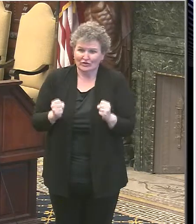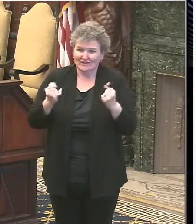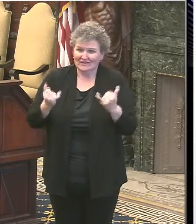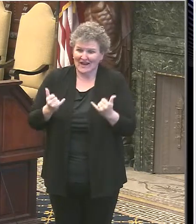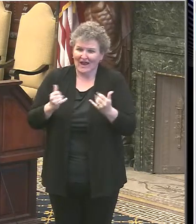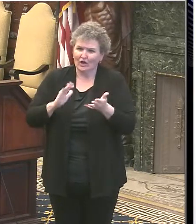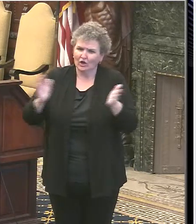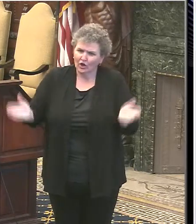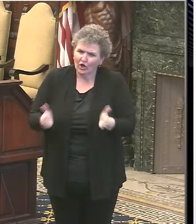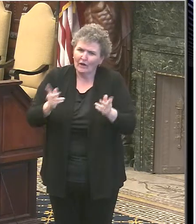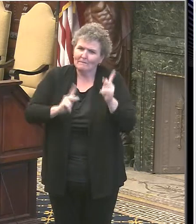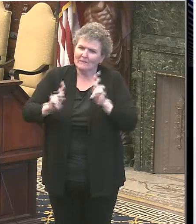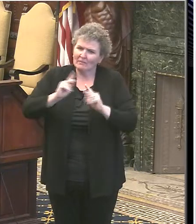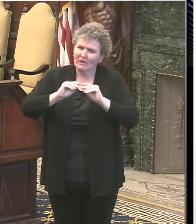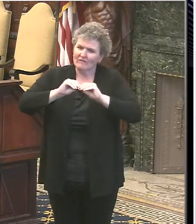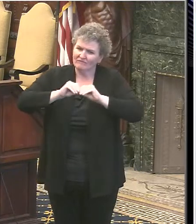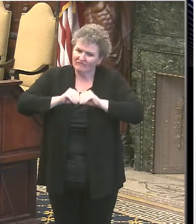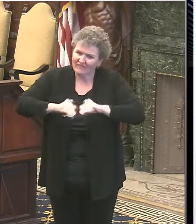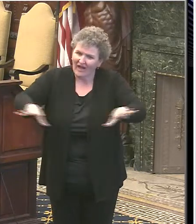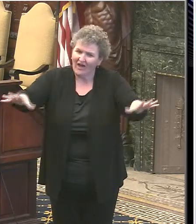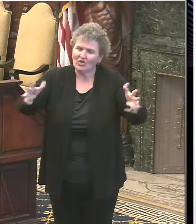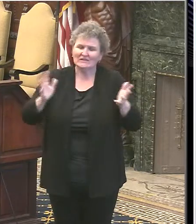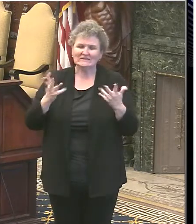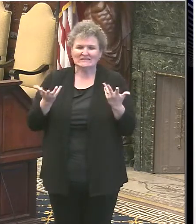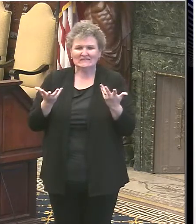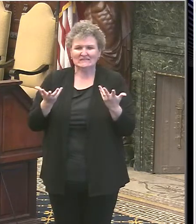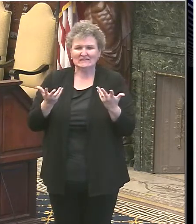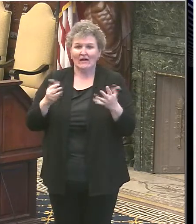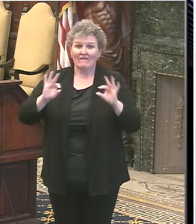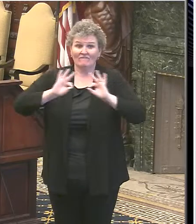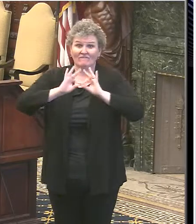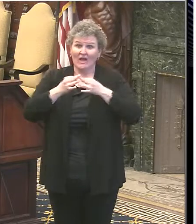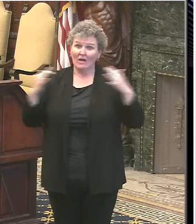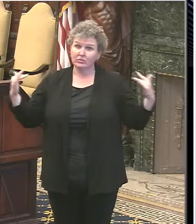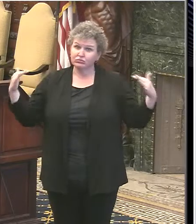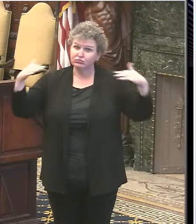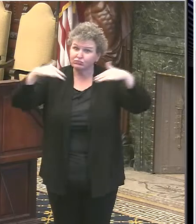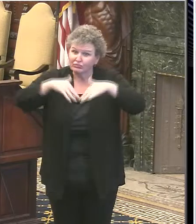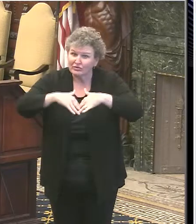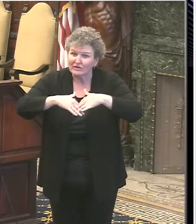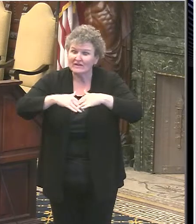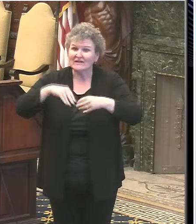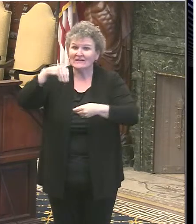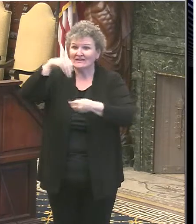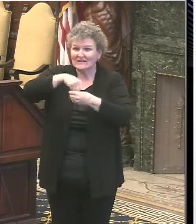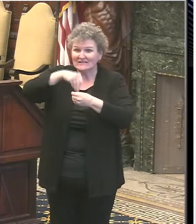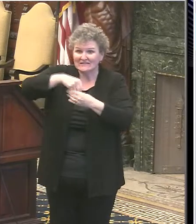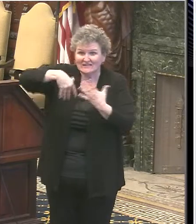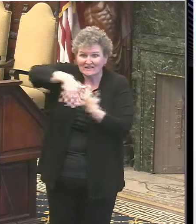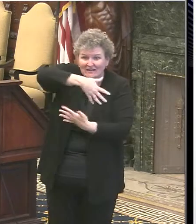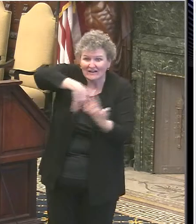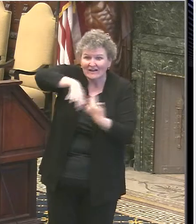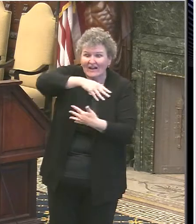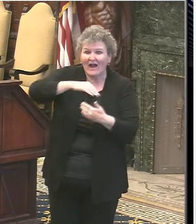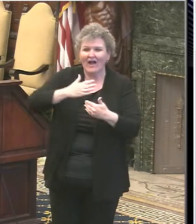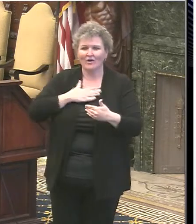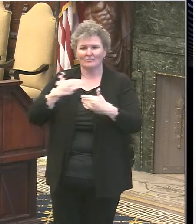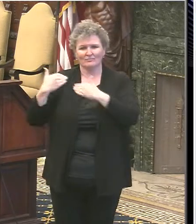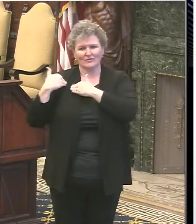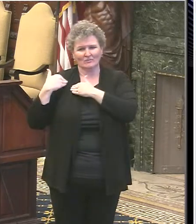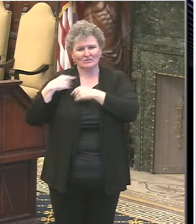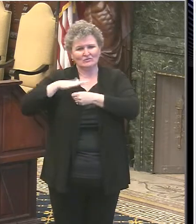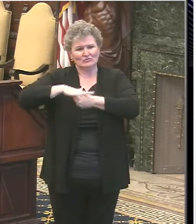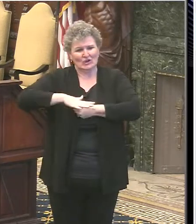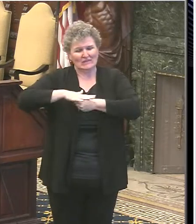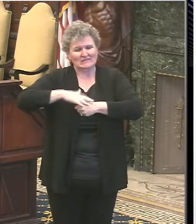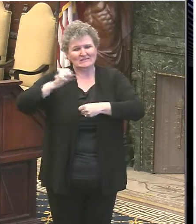difficult. New limitations on gathering sizes and restrictions on indoor spaces add to our distress. There will be many of